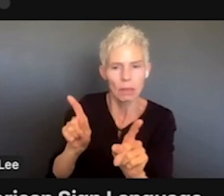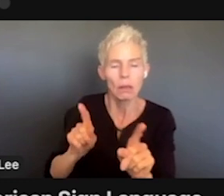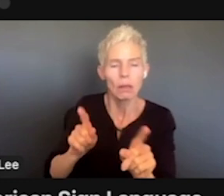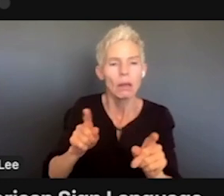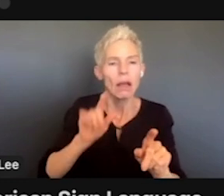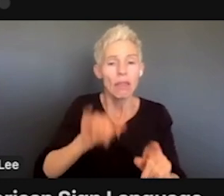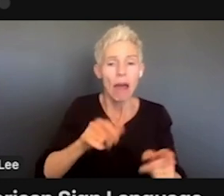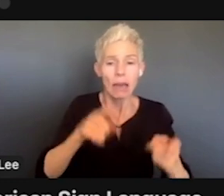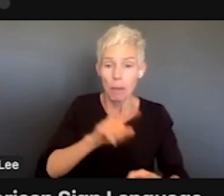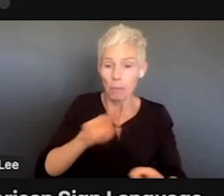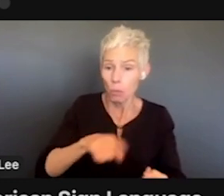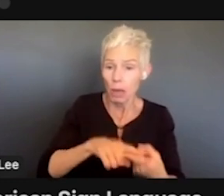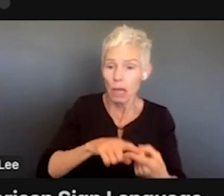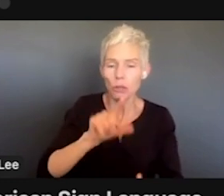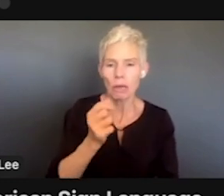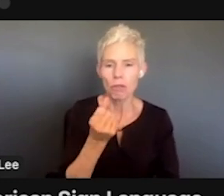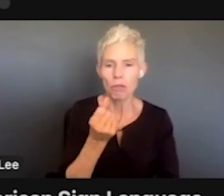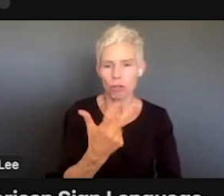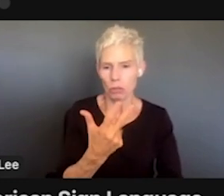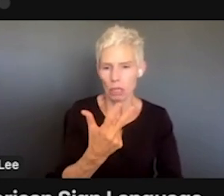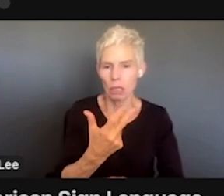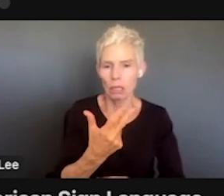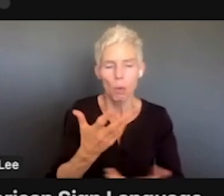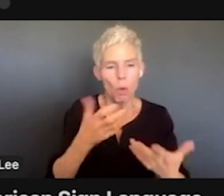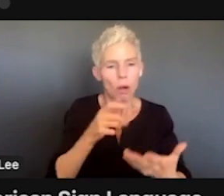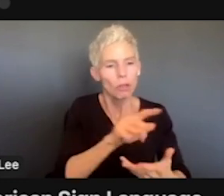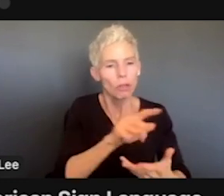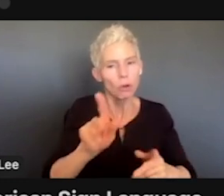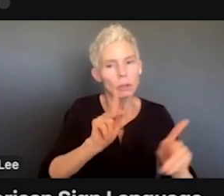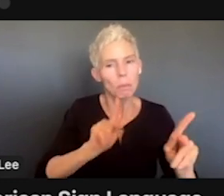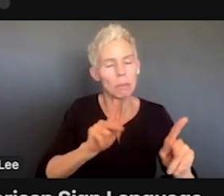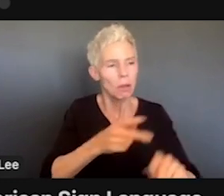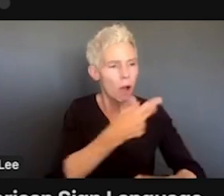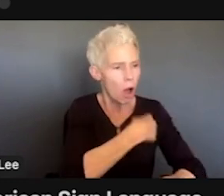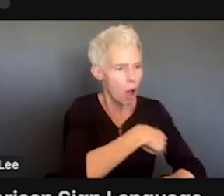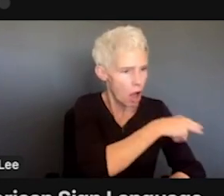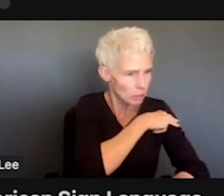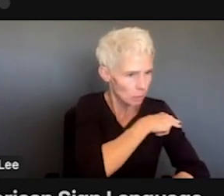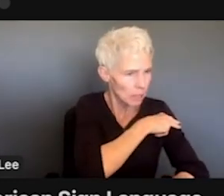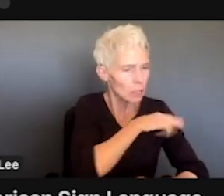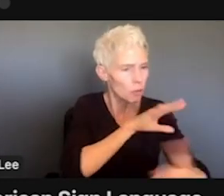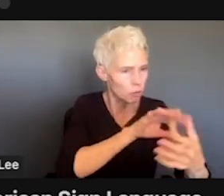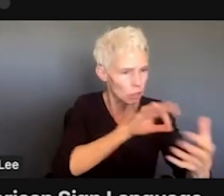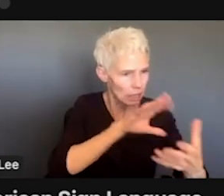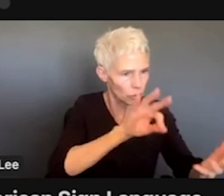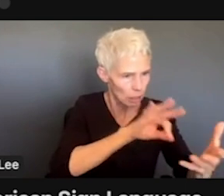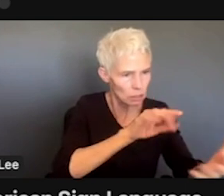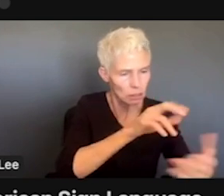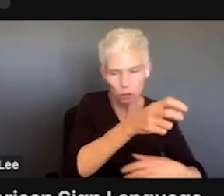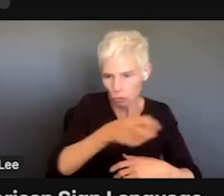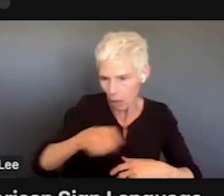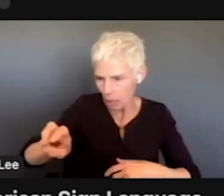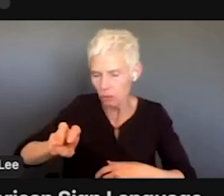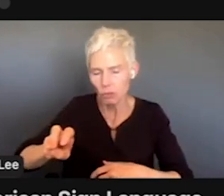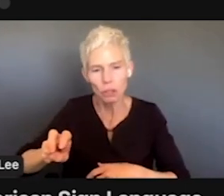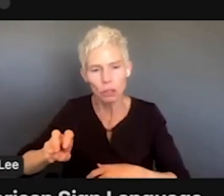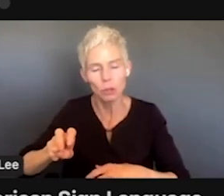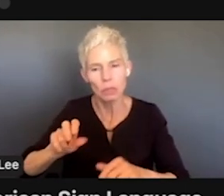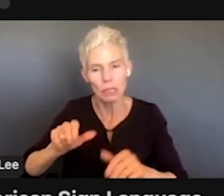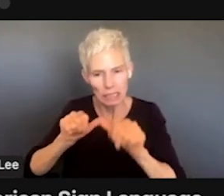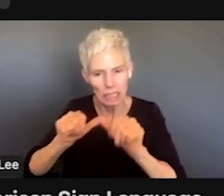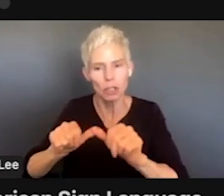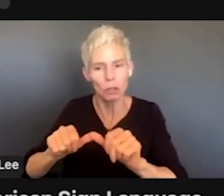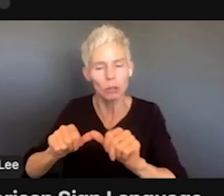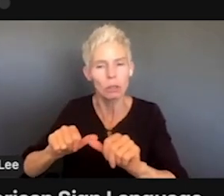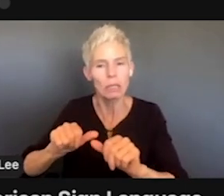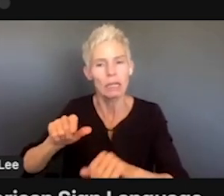2013 in an effort to get folks moved out of the hospital by developing the needed community services. But still, like